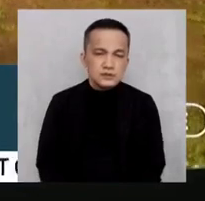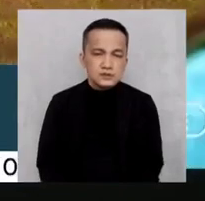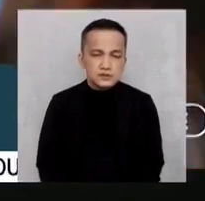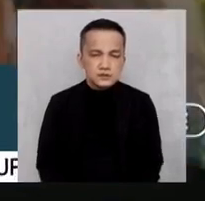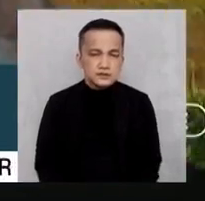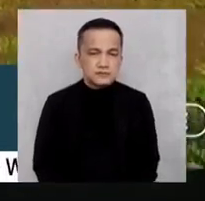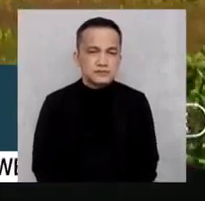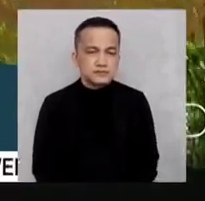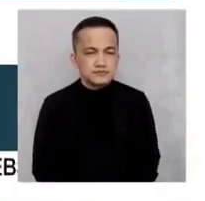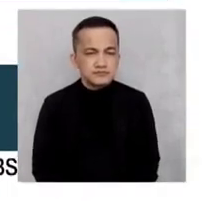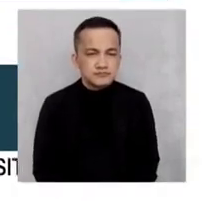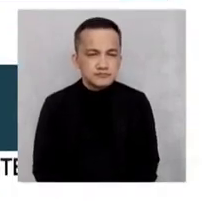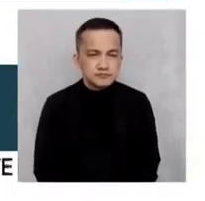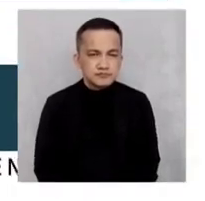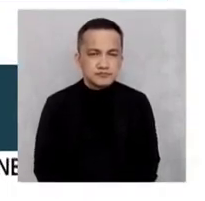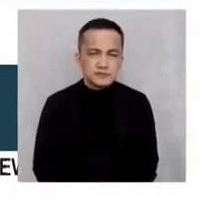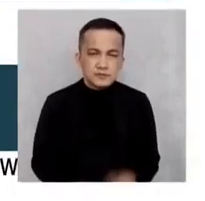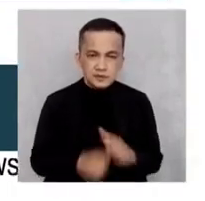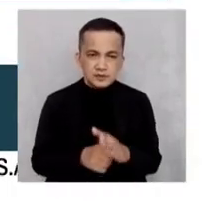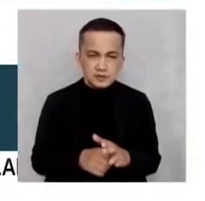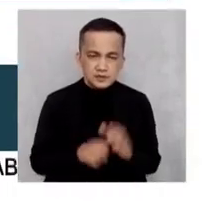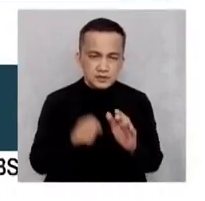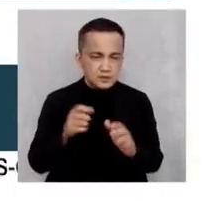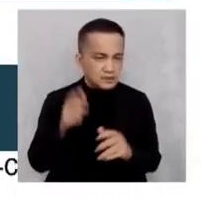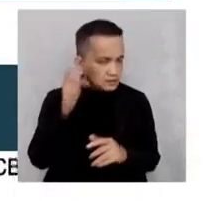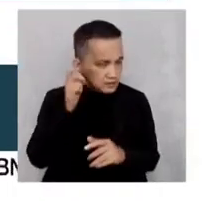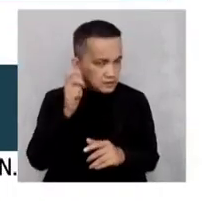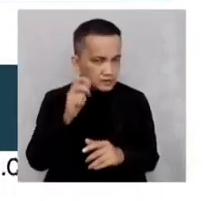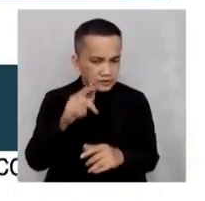example, when you hear the name of Director Paul Soriano